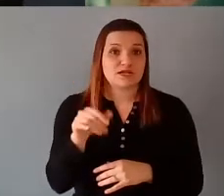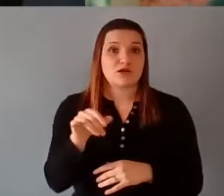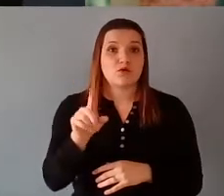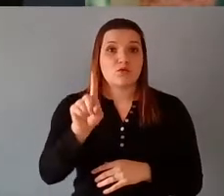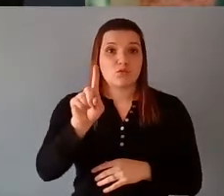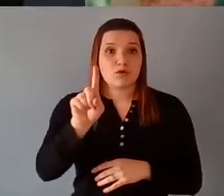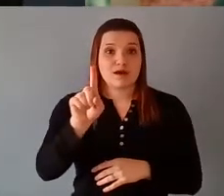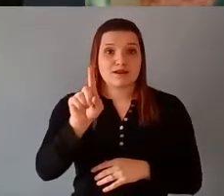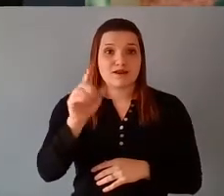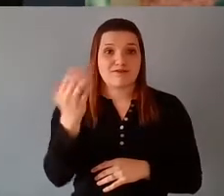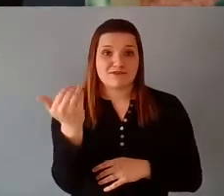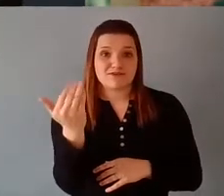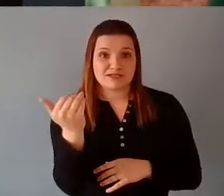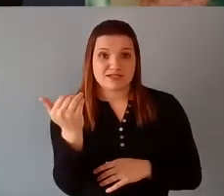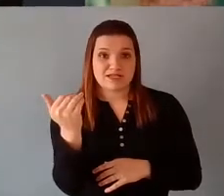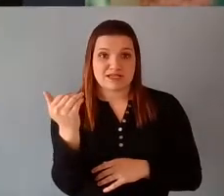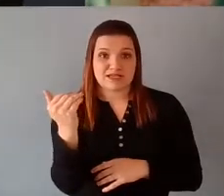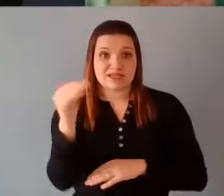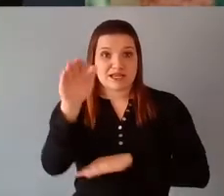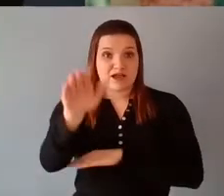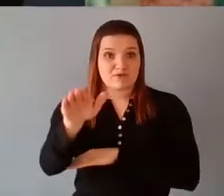what the county was reporting.